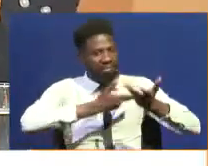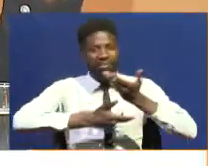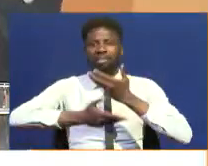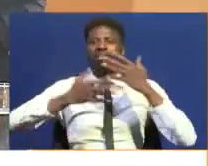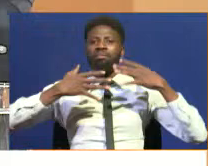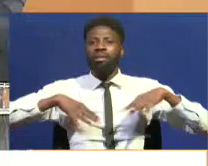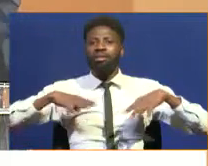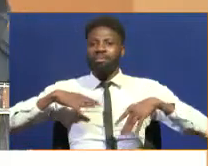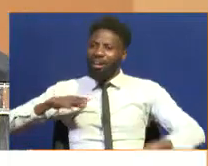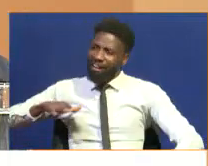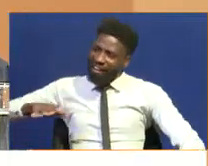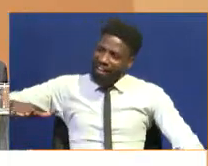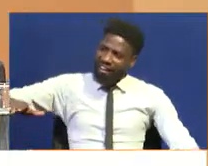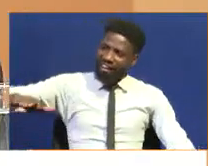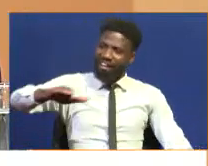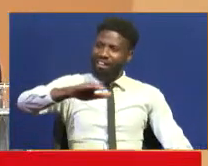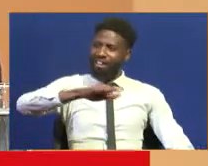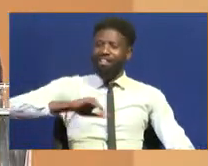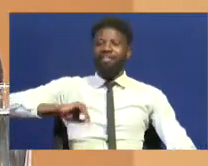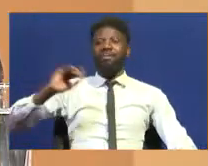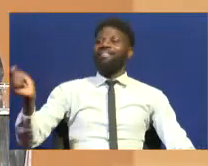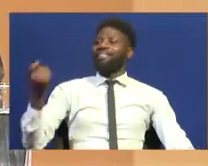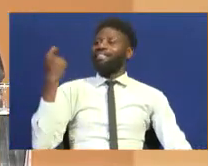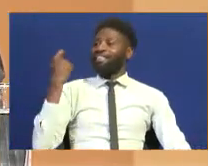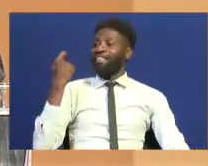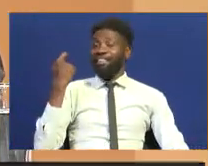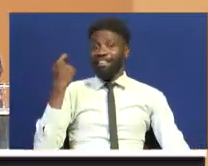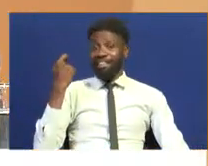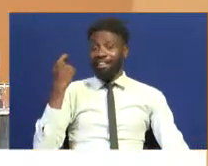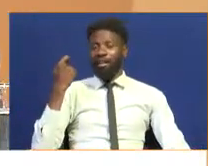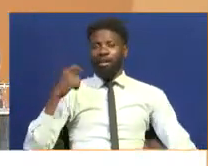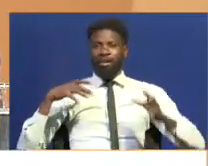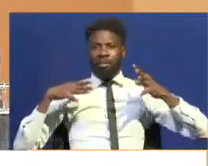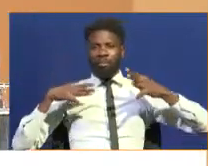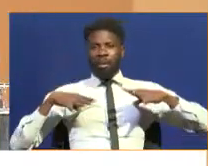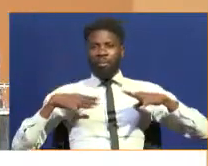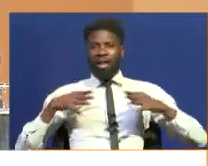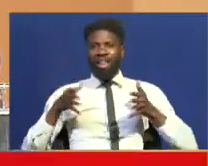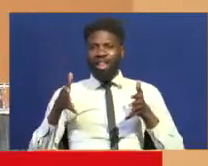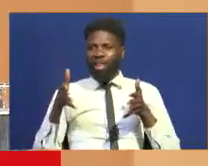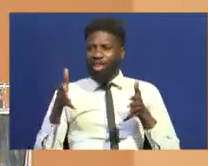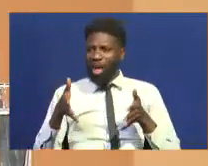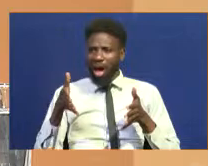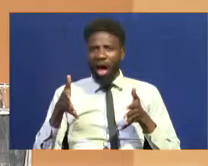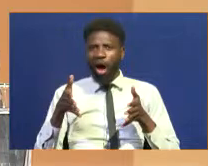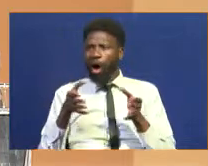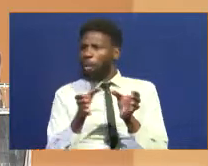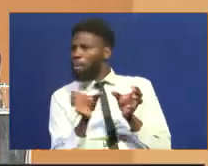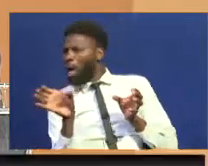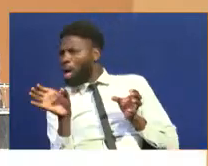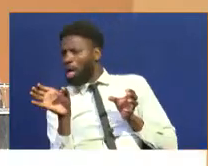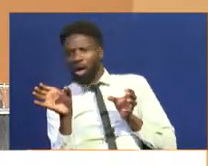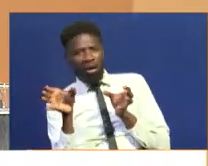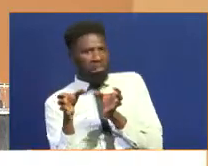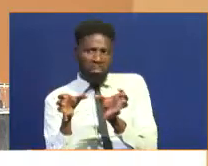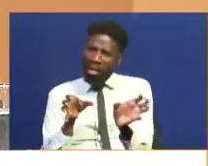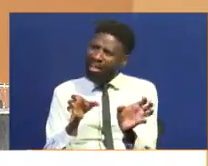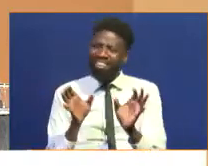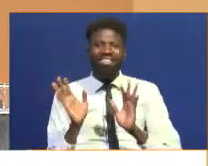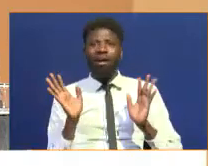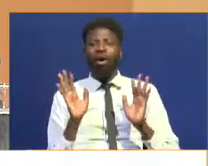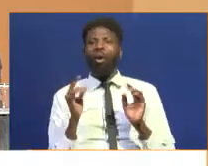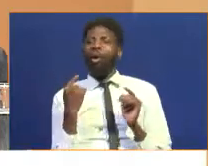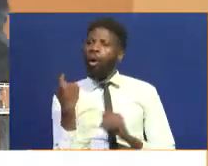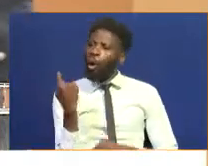course, people are not even divided. Mm-hmm. There is a lot of concerns, mm-hmm. and I don't want to